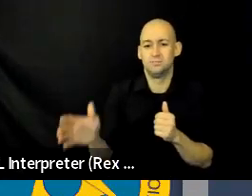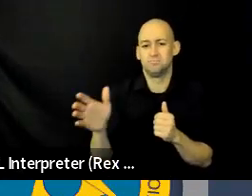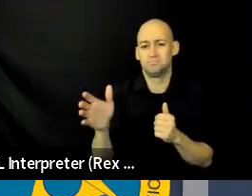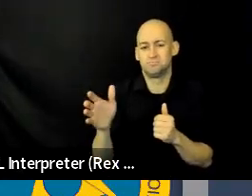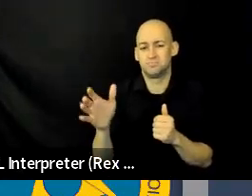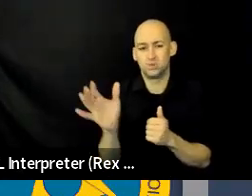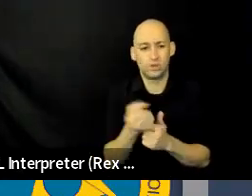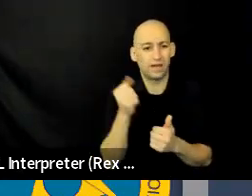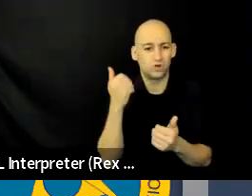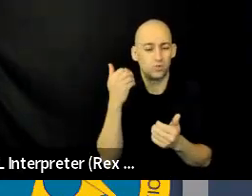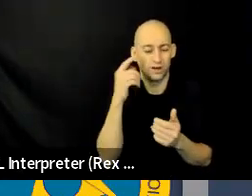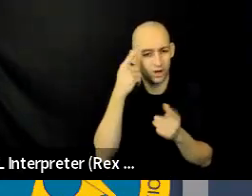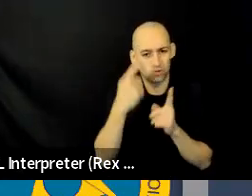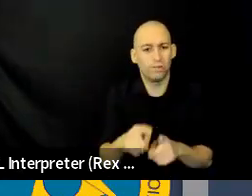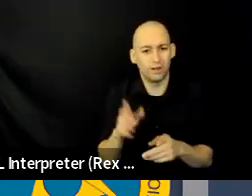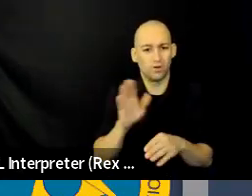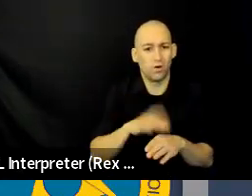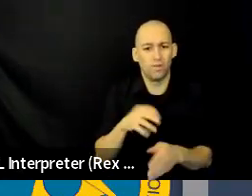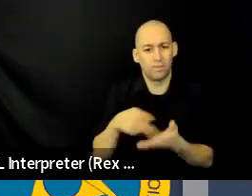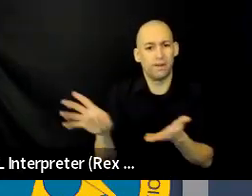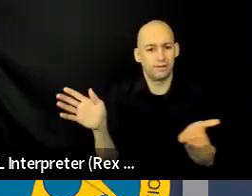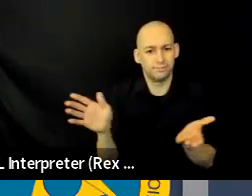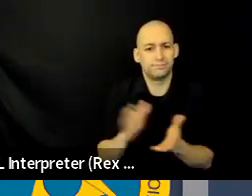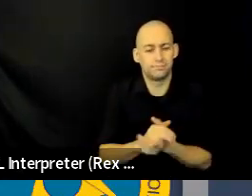on the compensation.